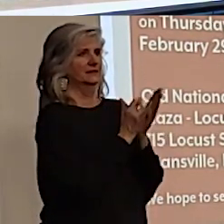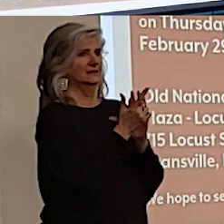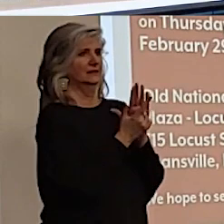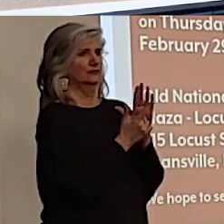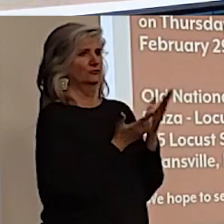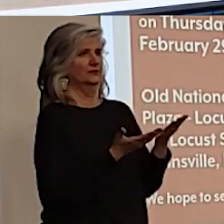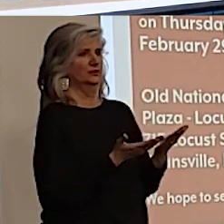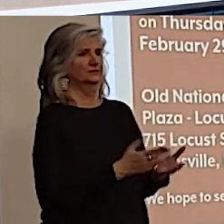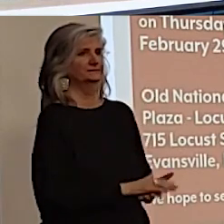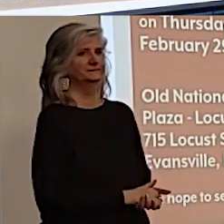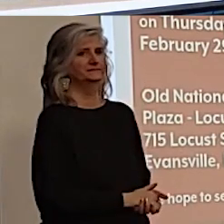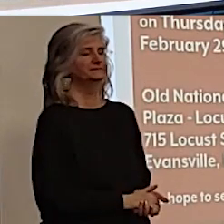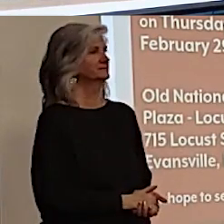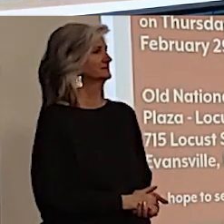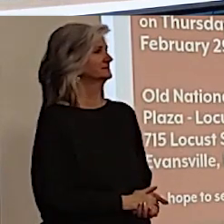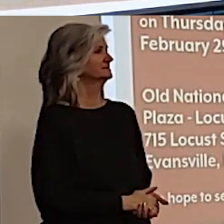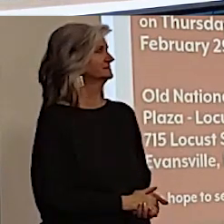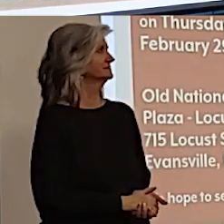here.